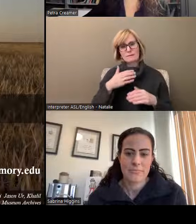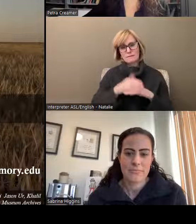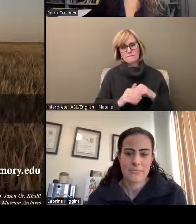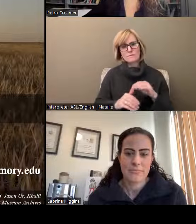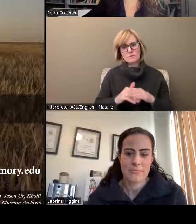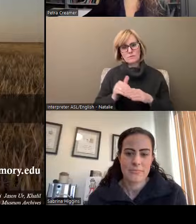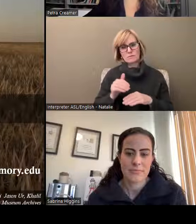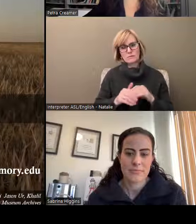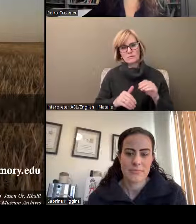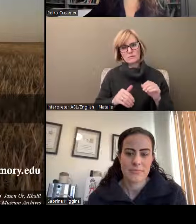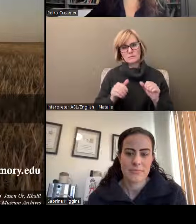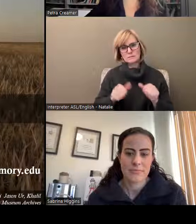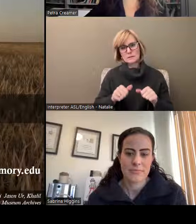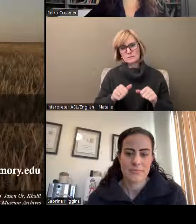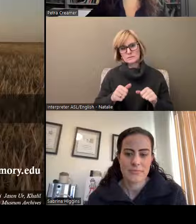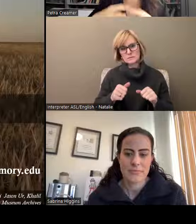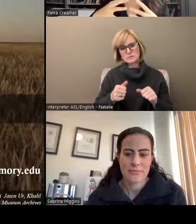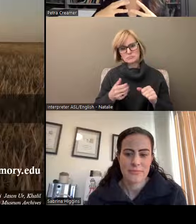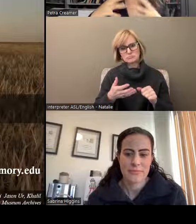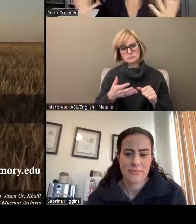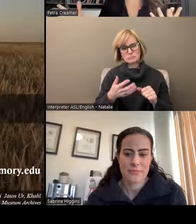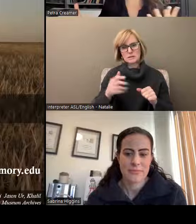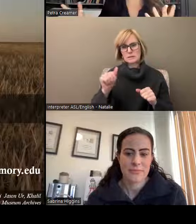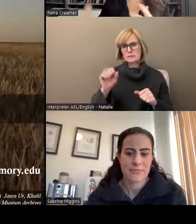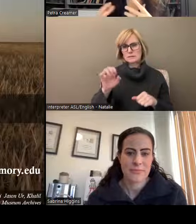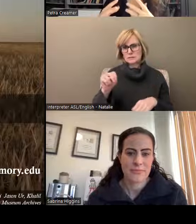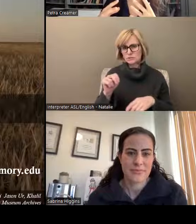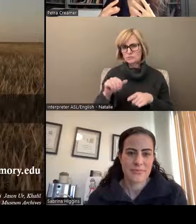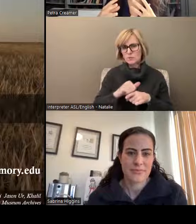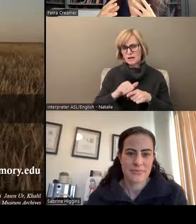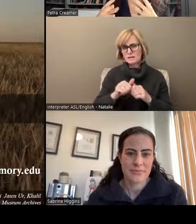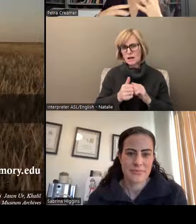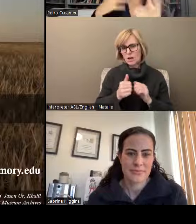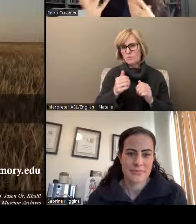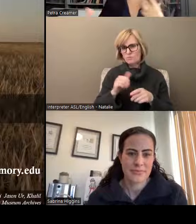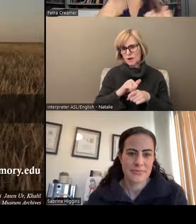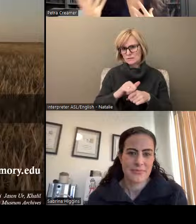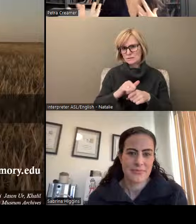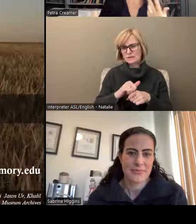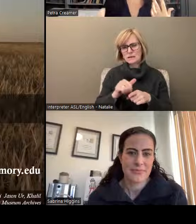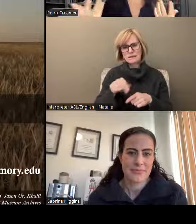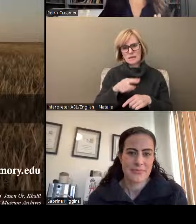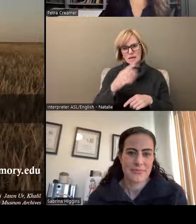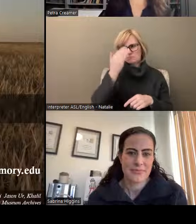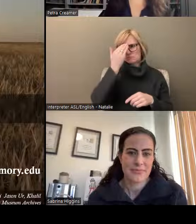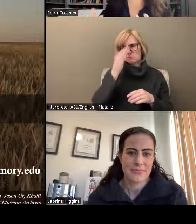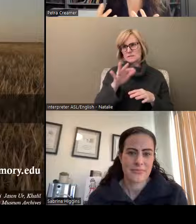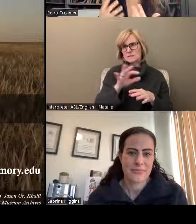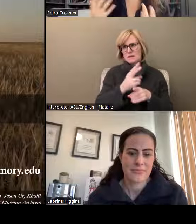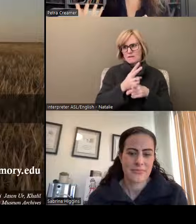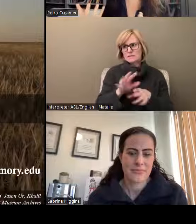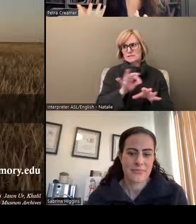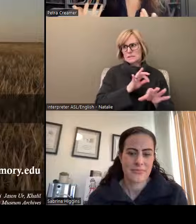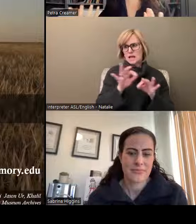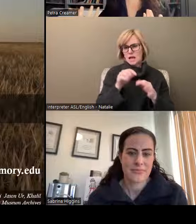in assigning meaning to how the Assyrians are practicing death and like how they are very consciously selecting these choices, because